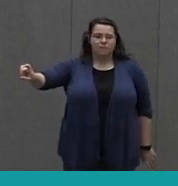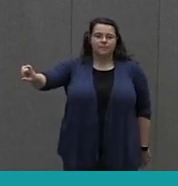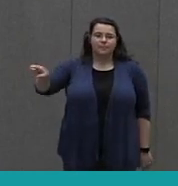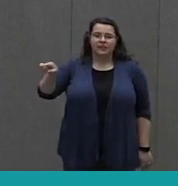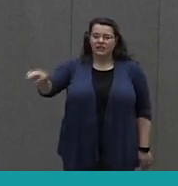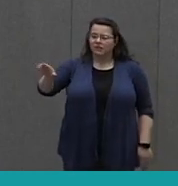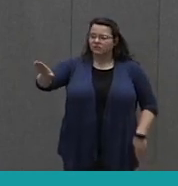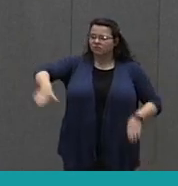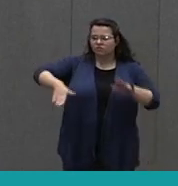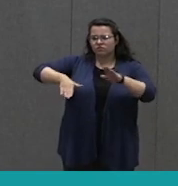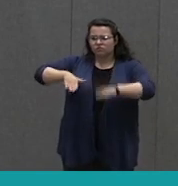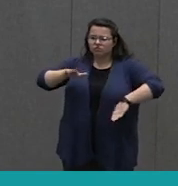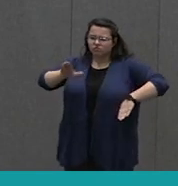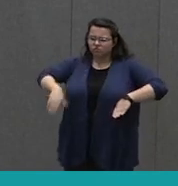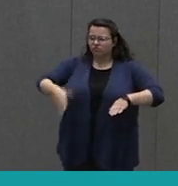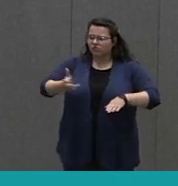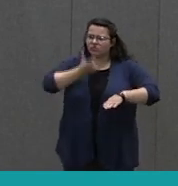Yikes.